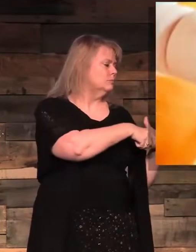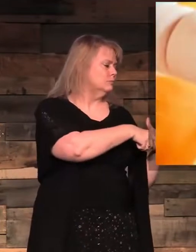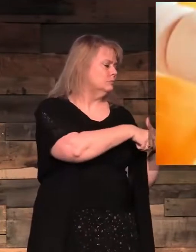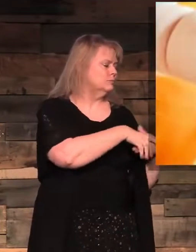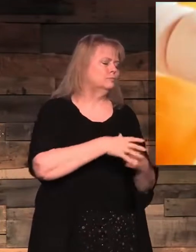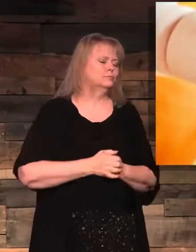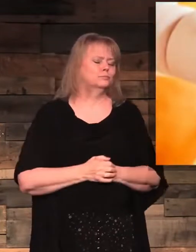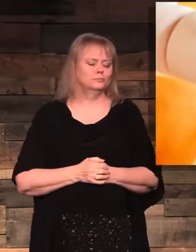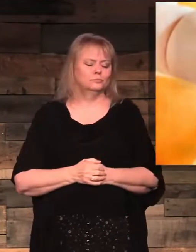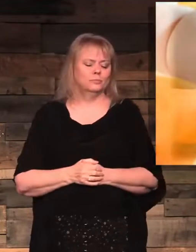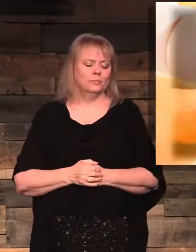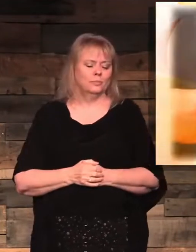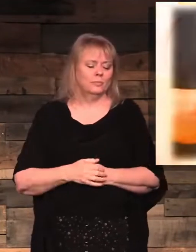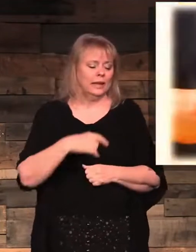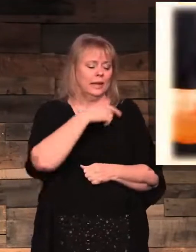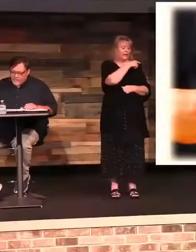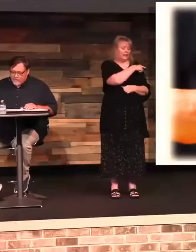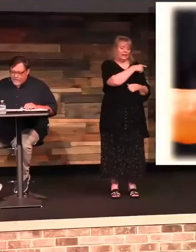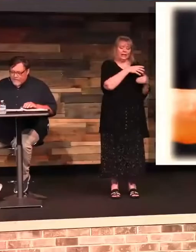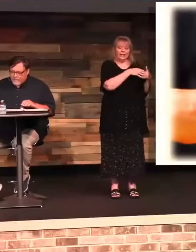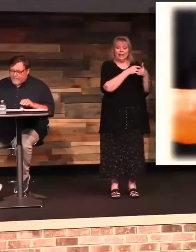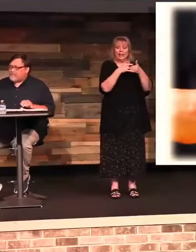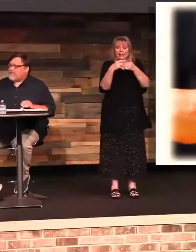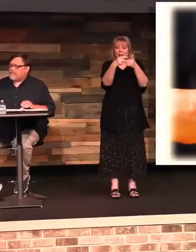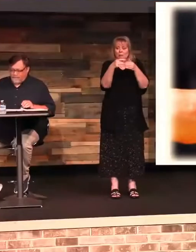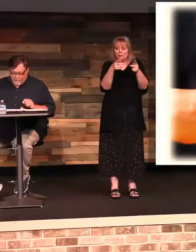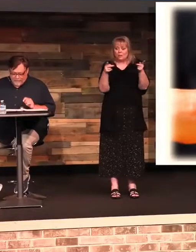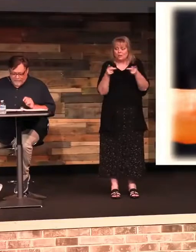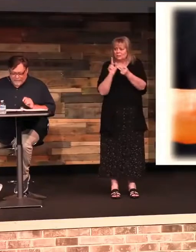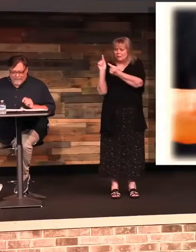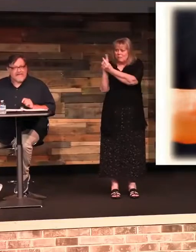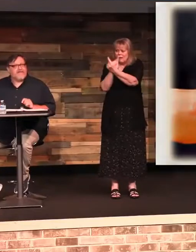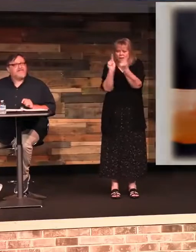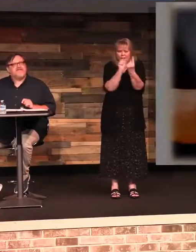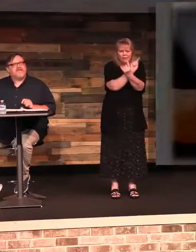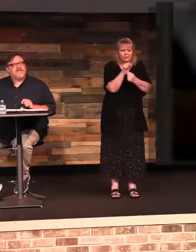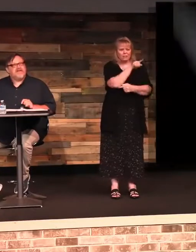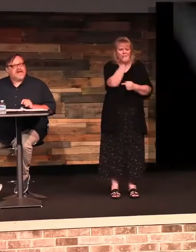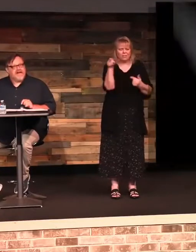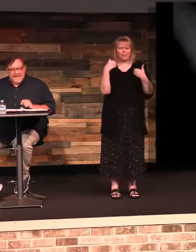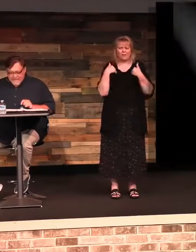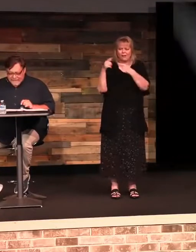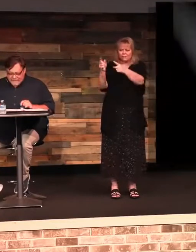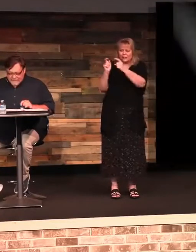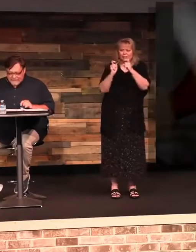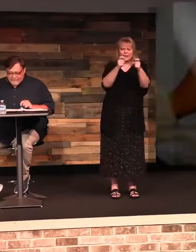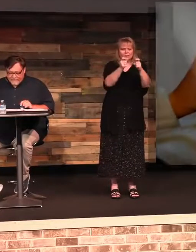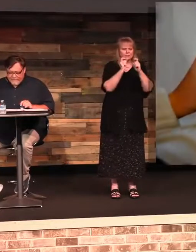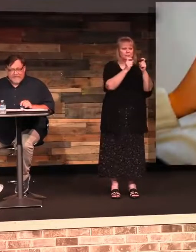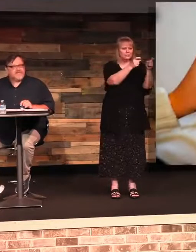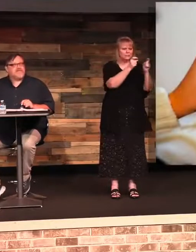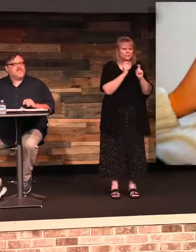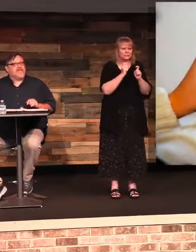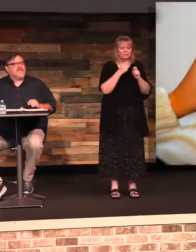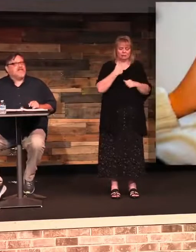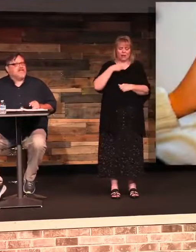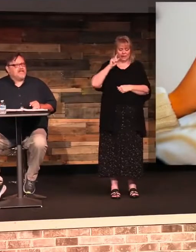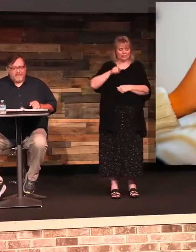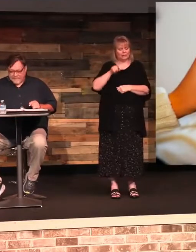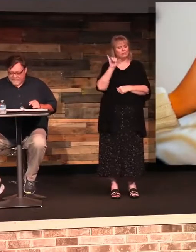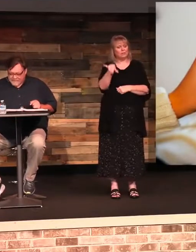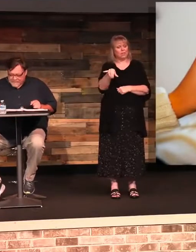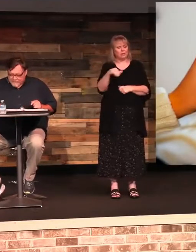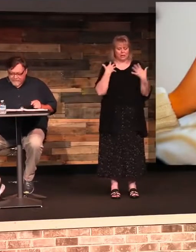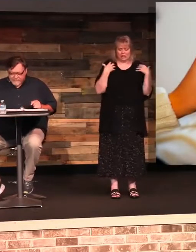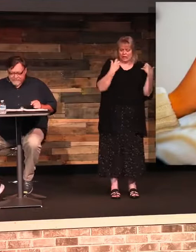Christ took me to places where I met people with gifts that I needed, gifts of healing,